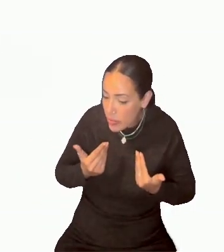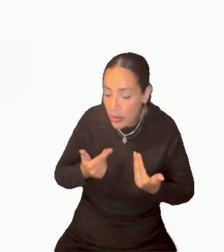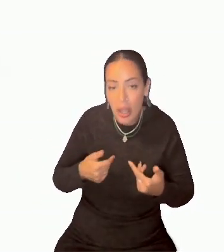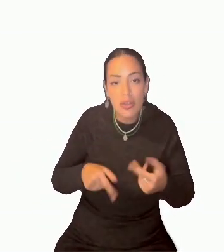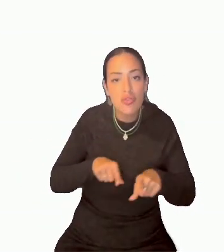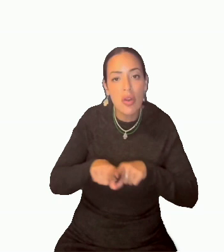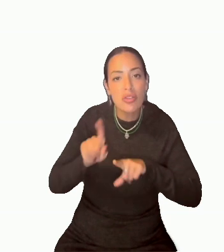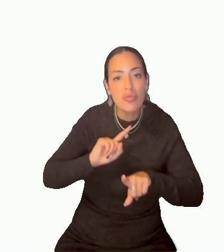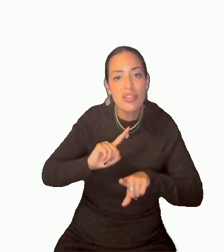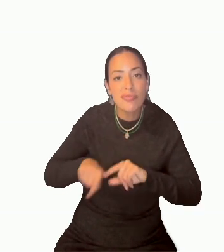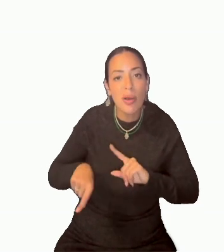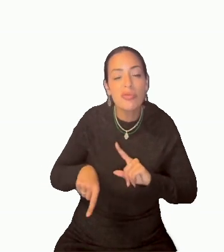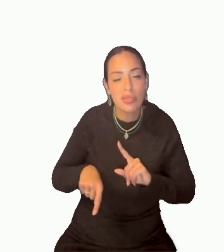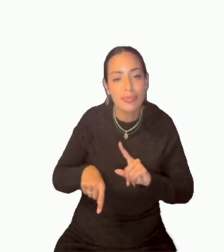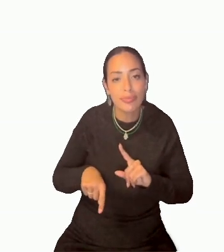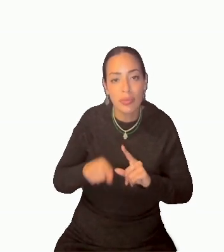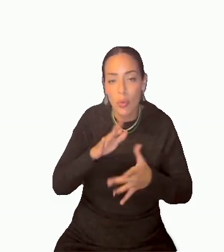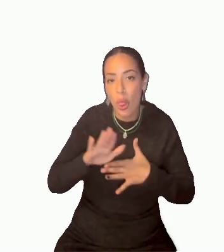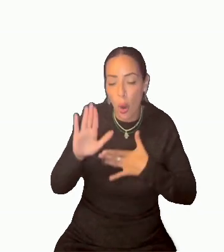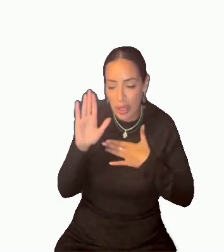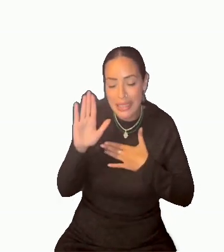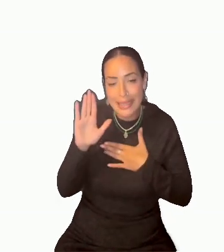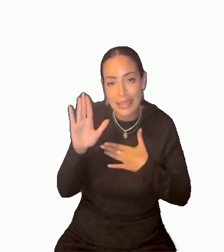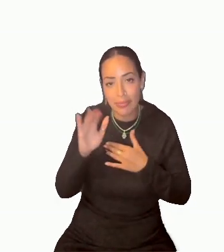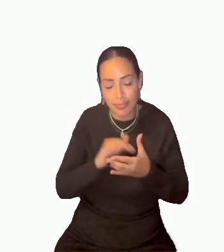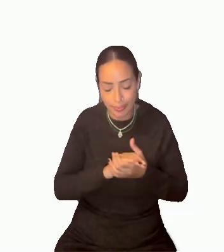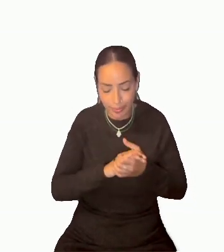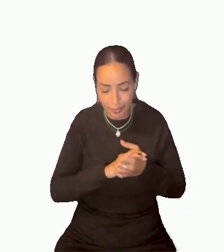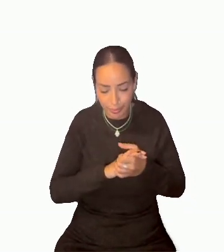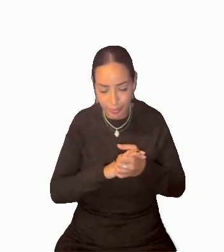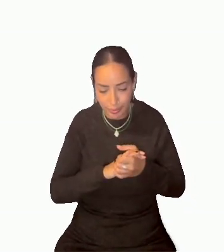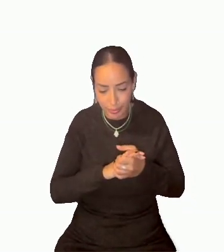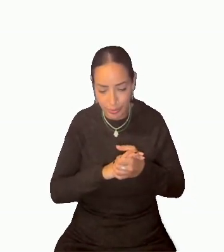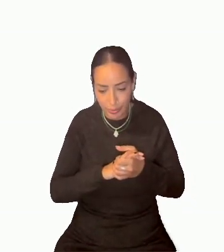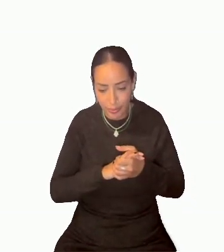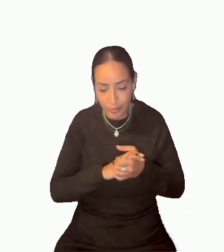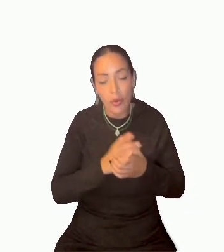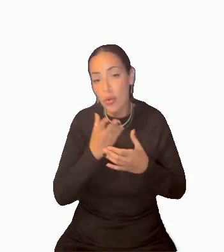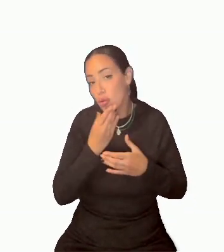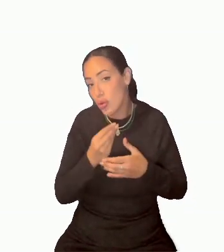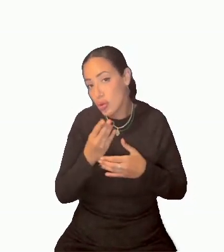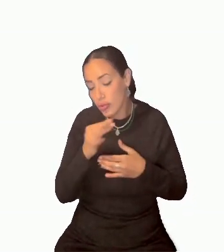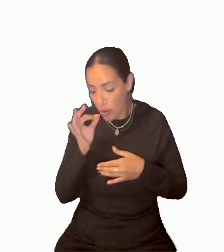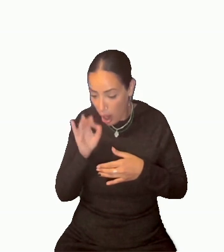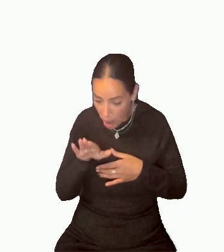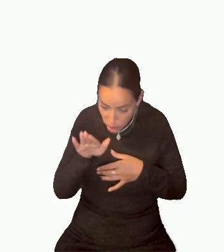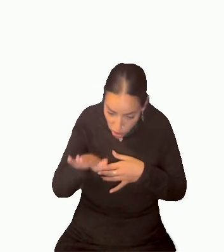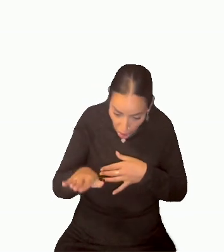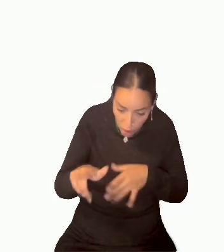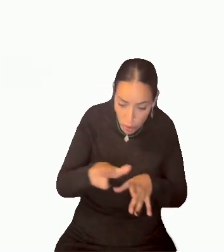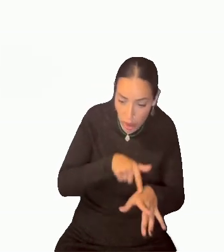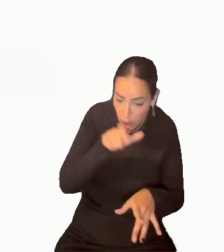respond to requests for further information as honestly as possible. It can be really useful to ask a